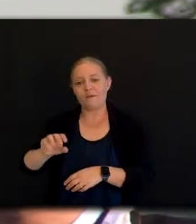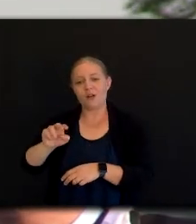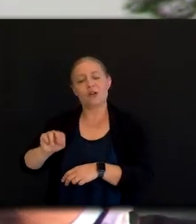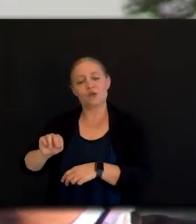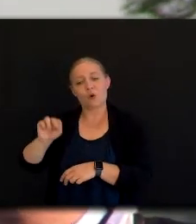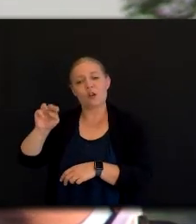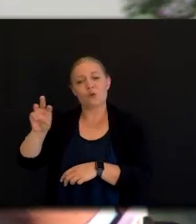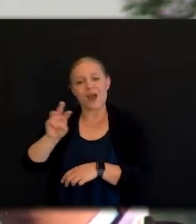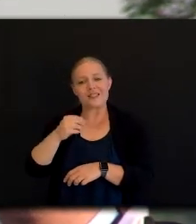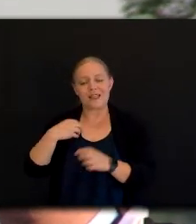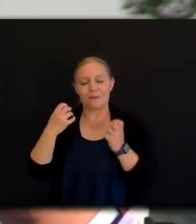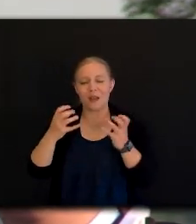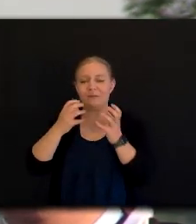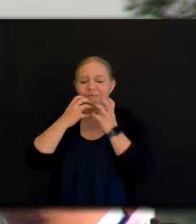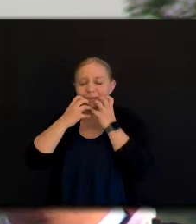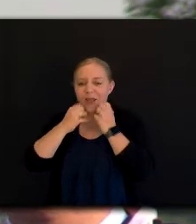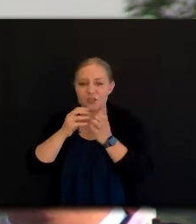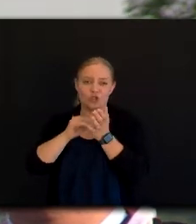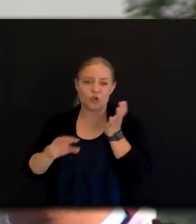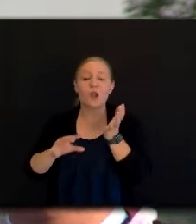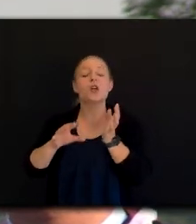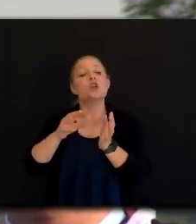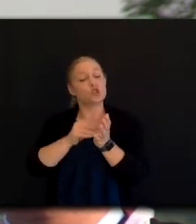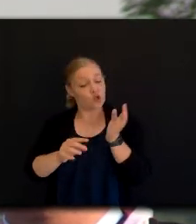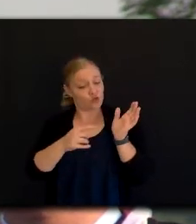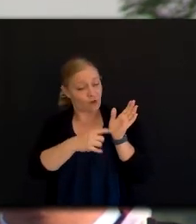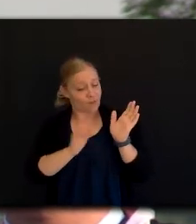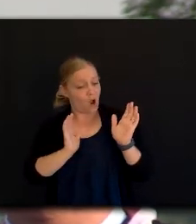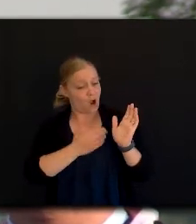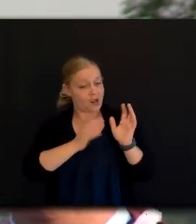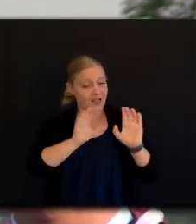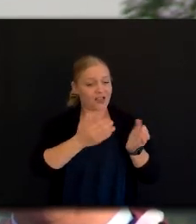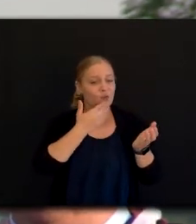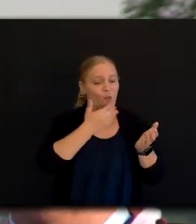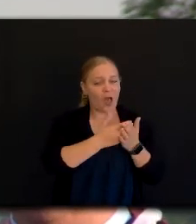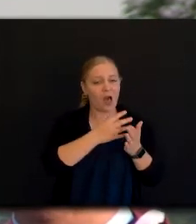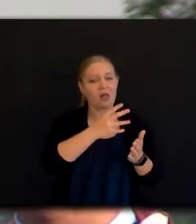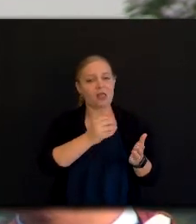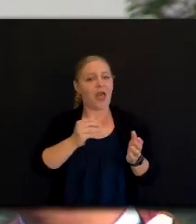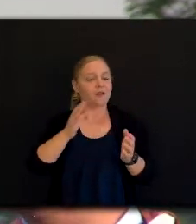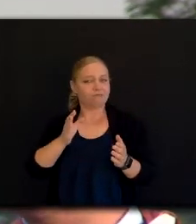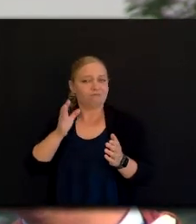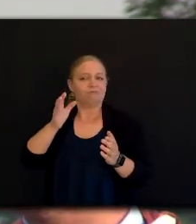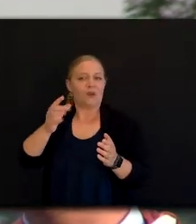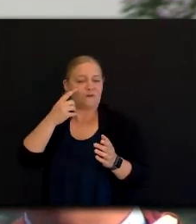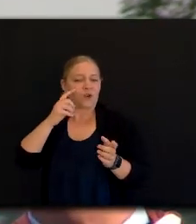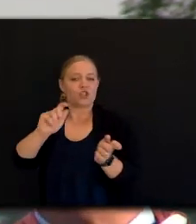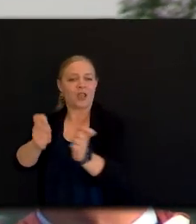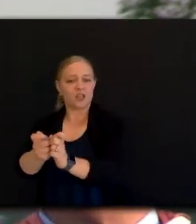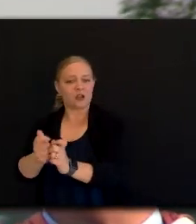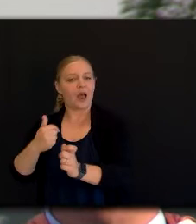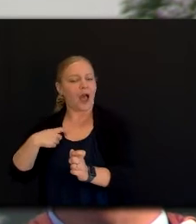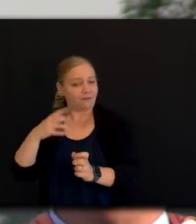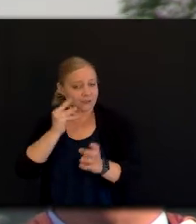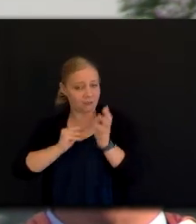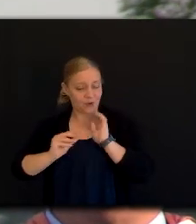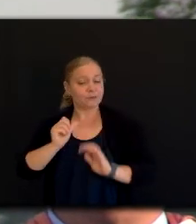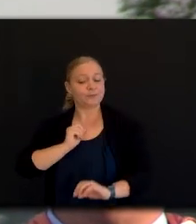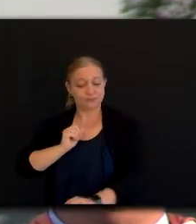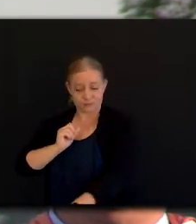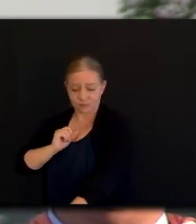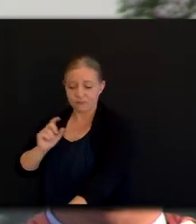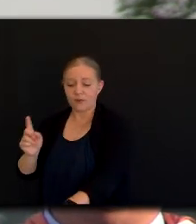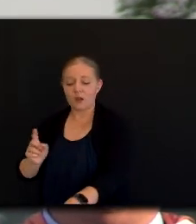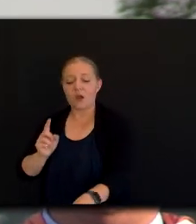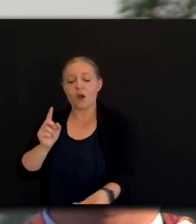many passionate students, students that represent our class well and are catalysts for change. I have seen this firsthand. When I